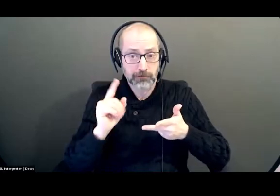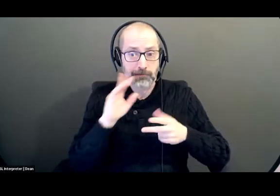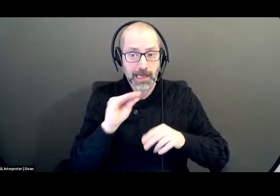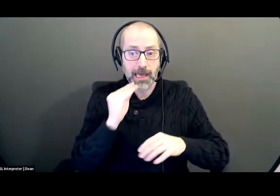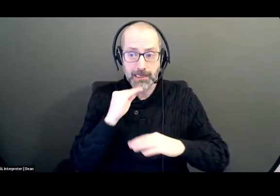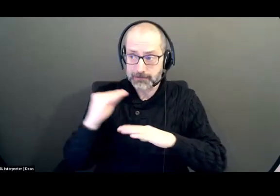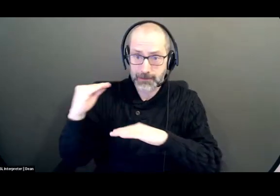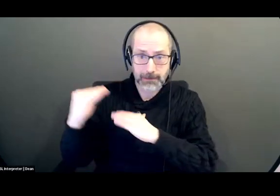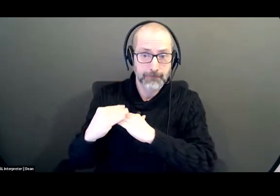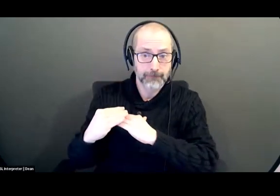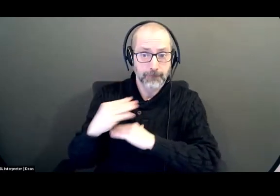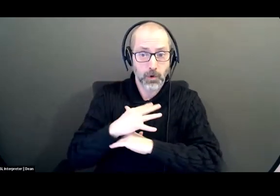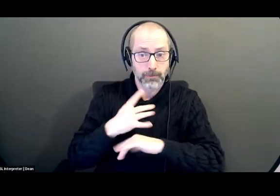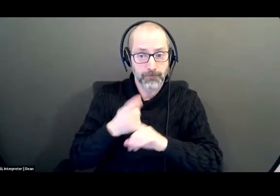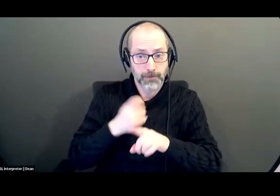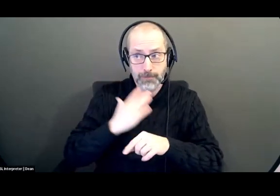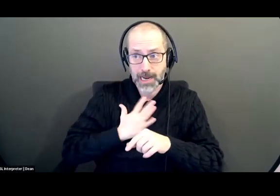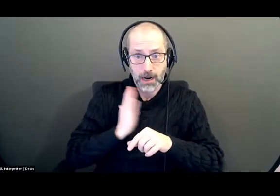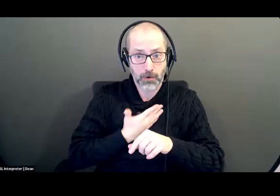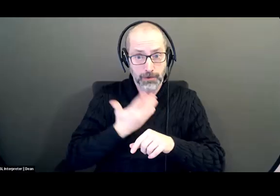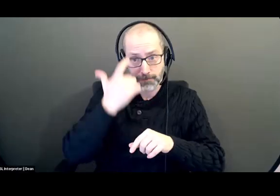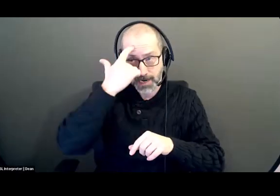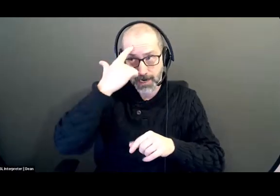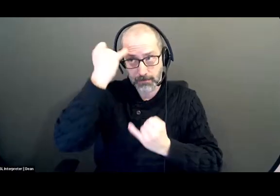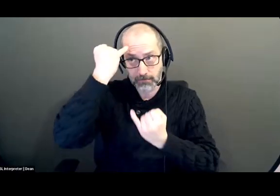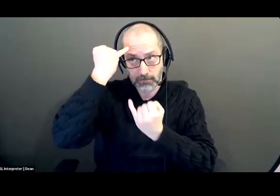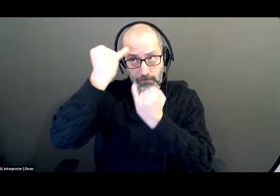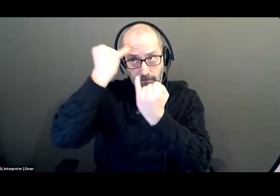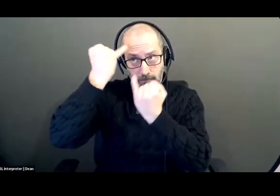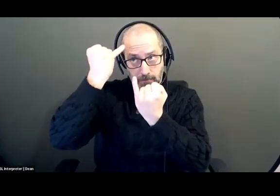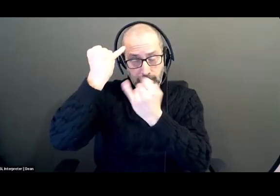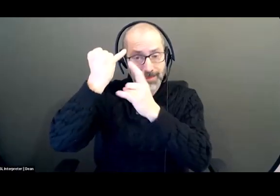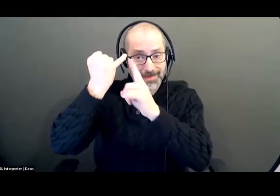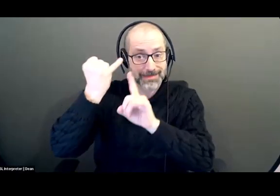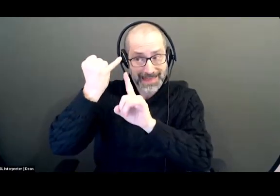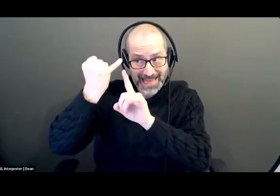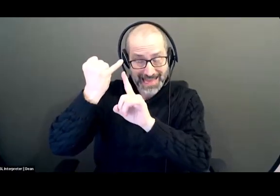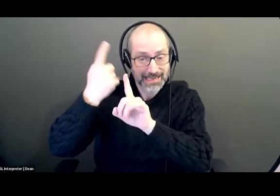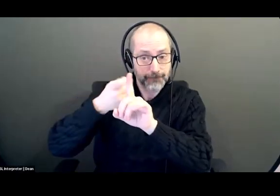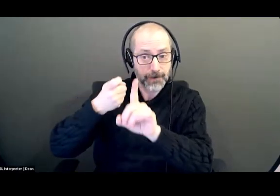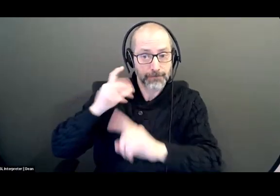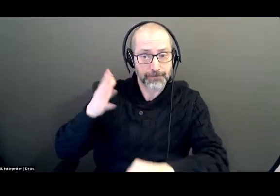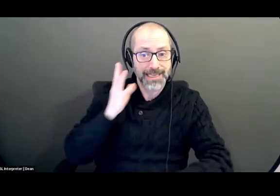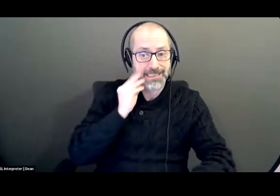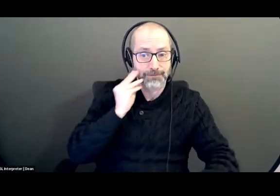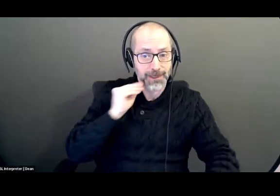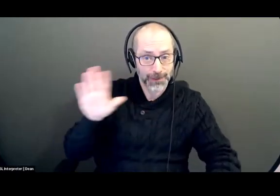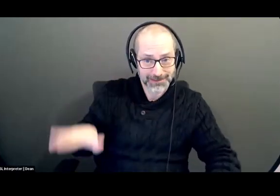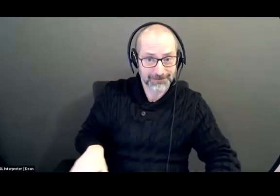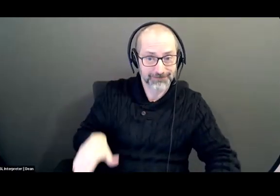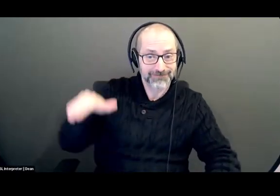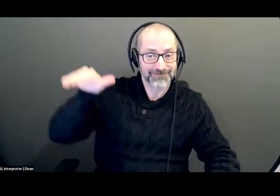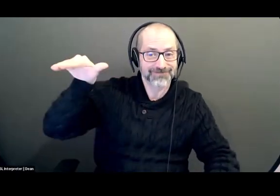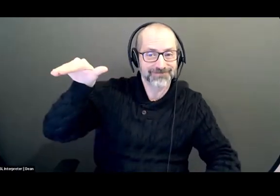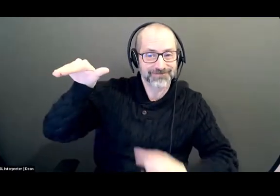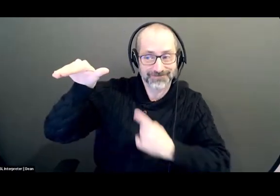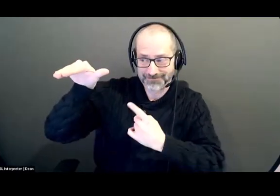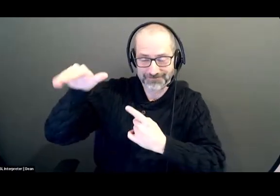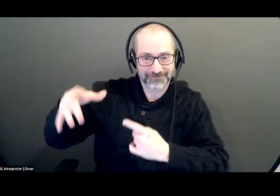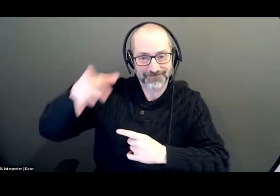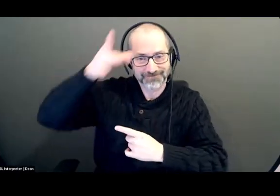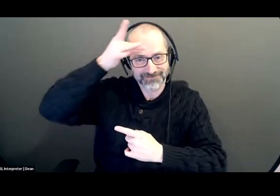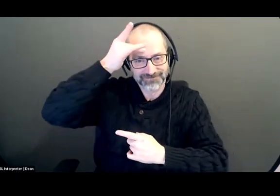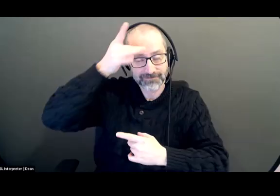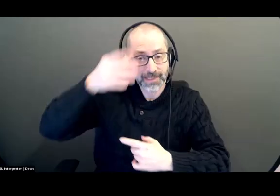sphere of influence and make change and promote equity? This is something very tangible that I've seen in my own